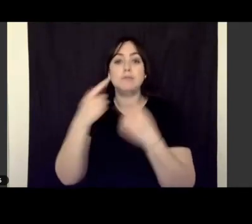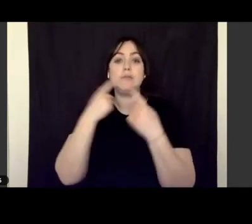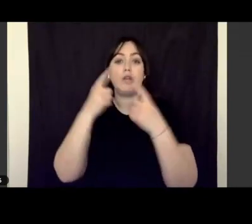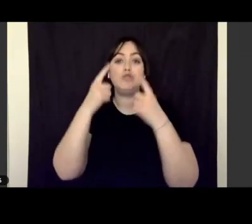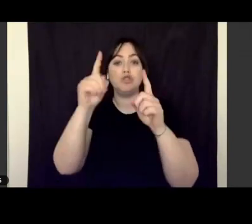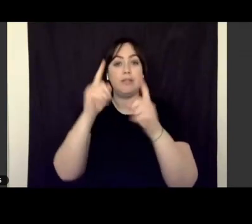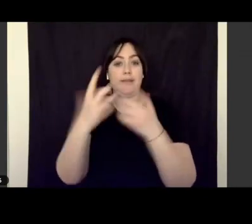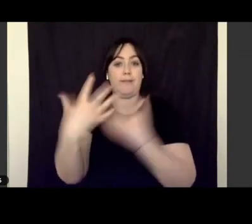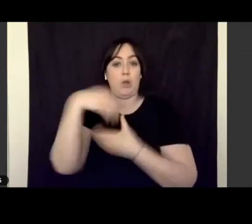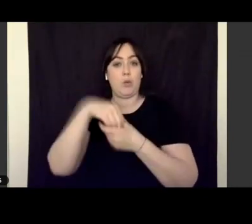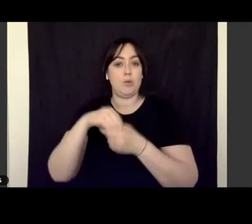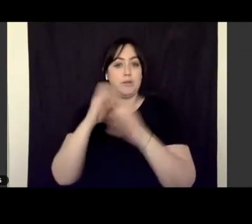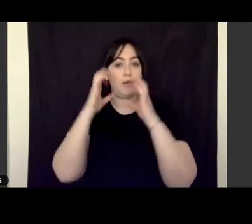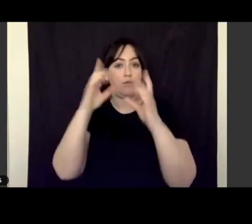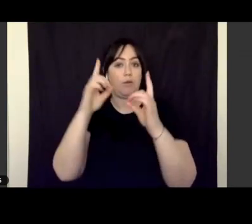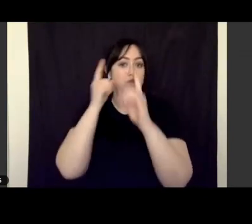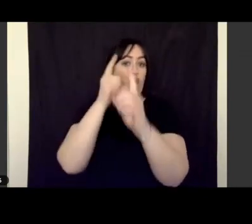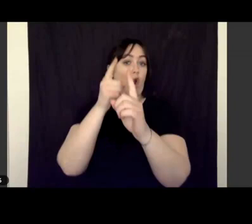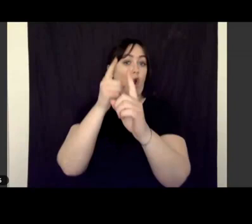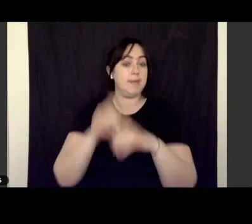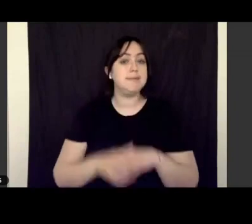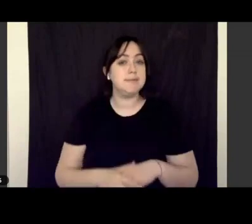targets.